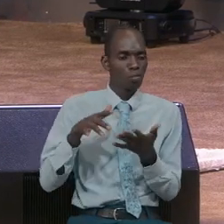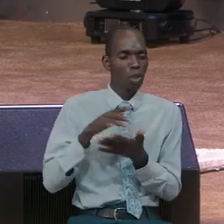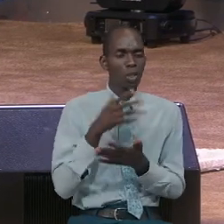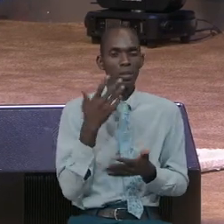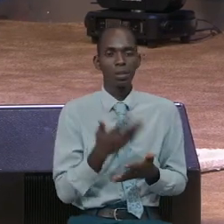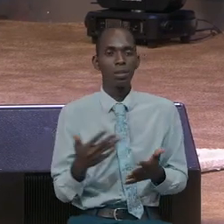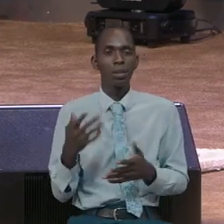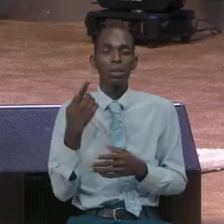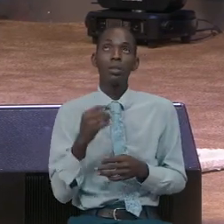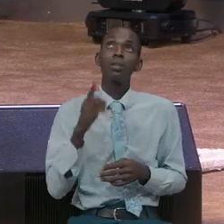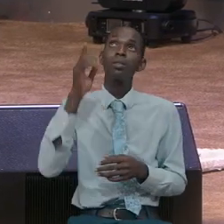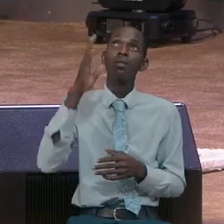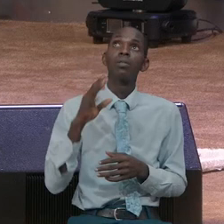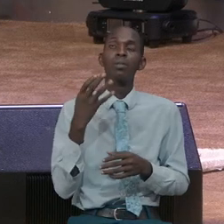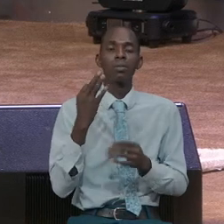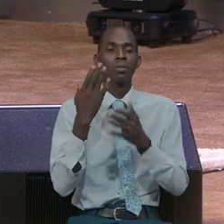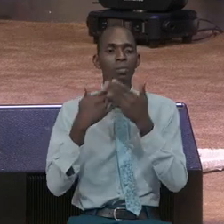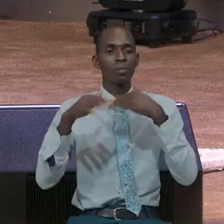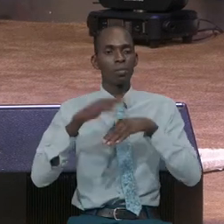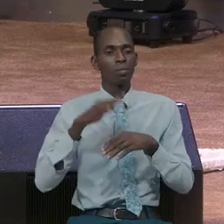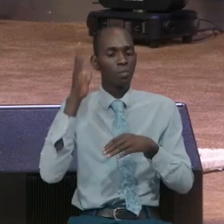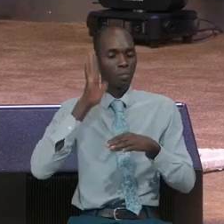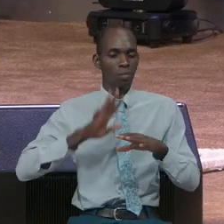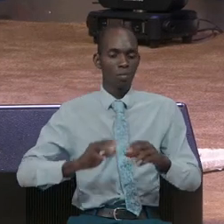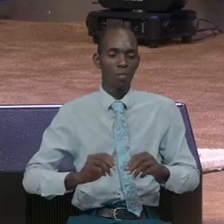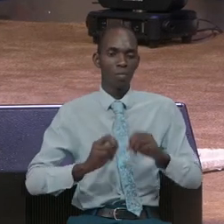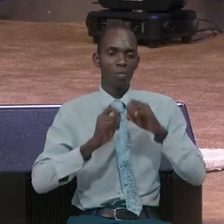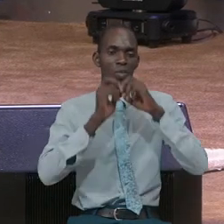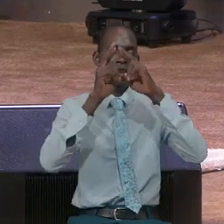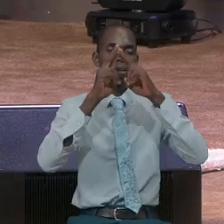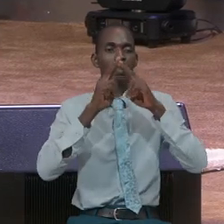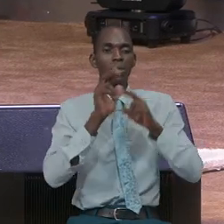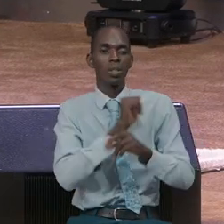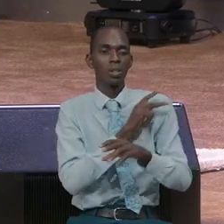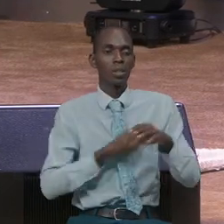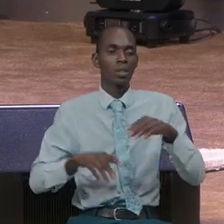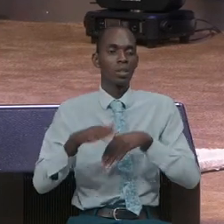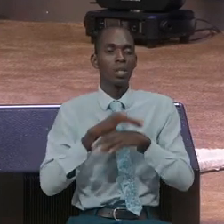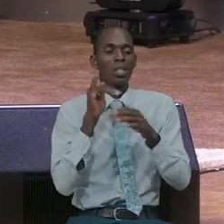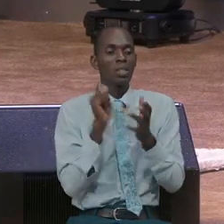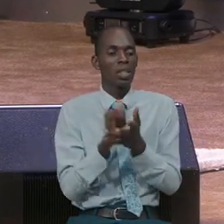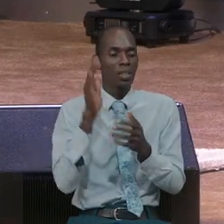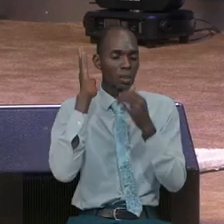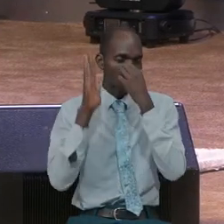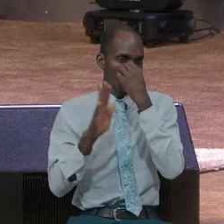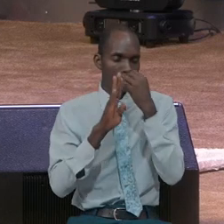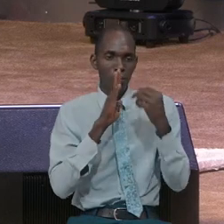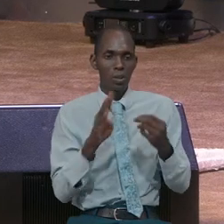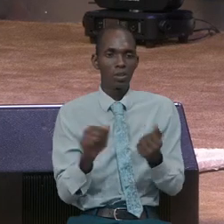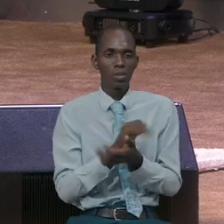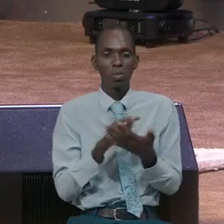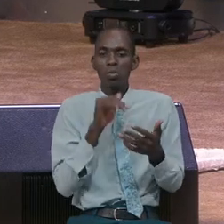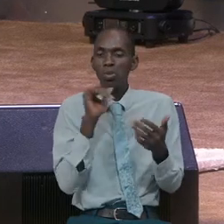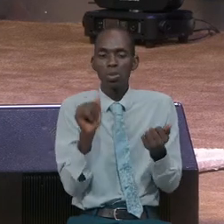the God of heaven shall set up a kingdom which shall never be destroyed,